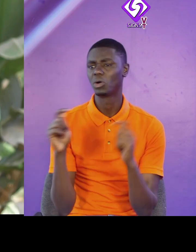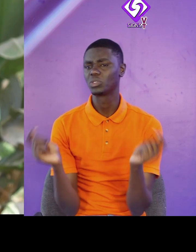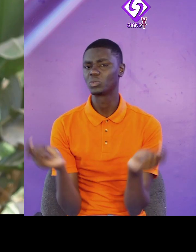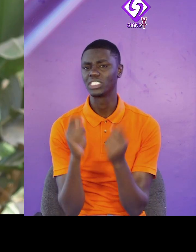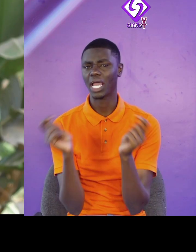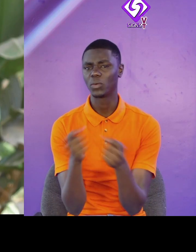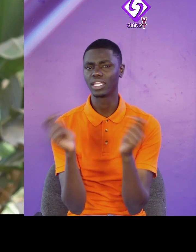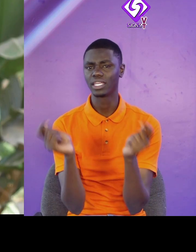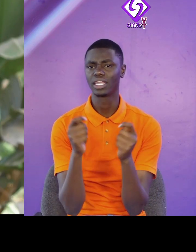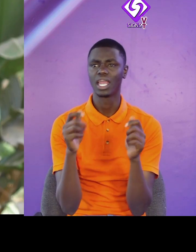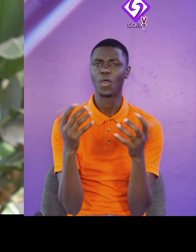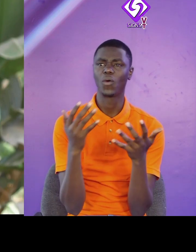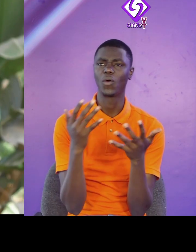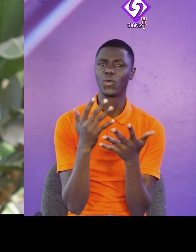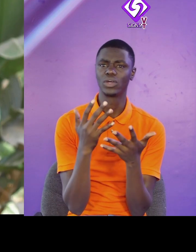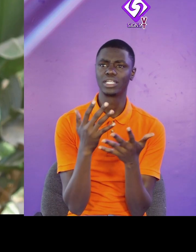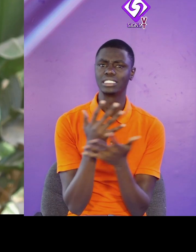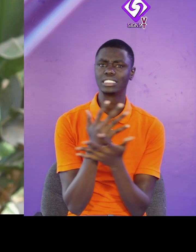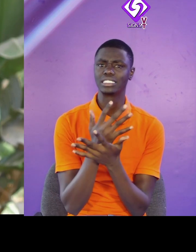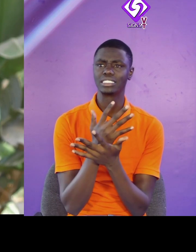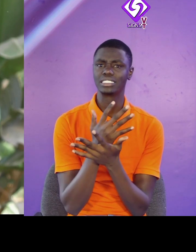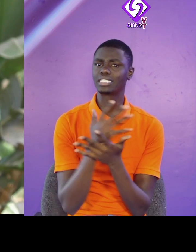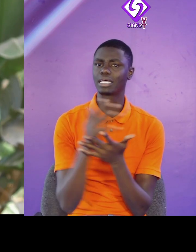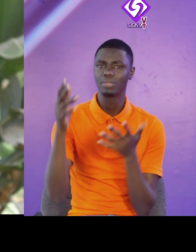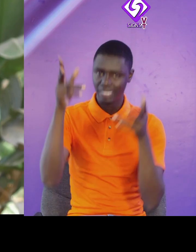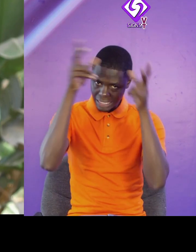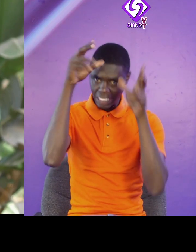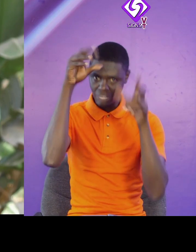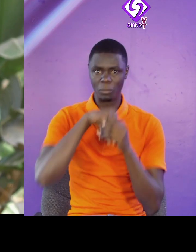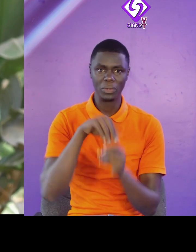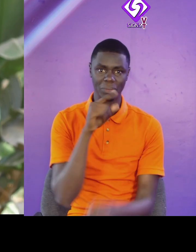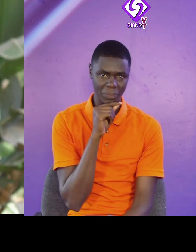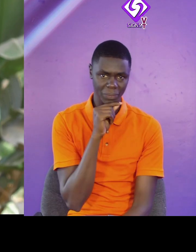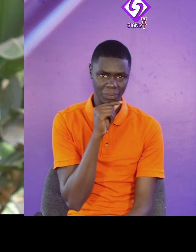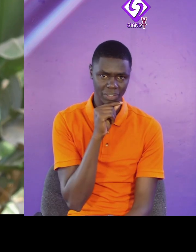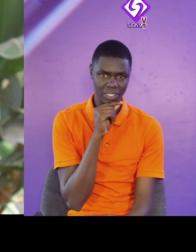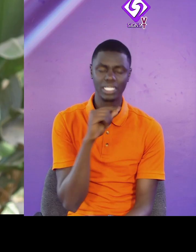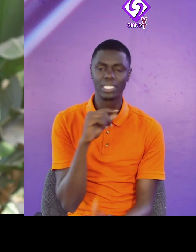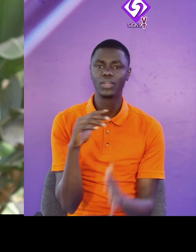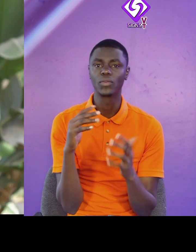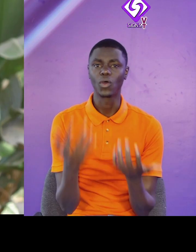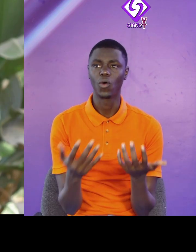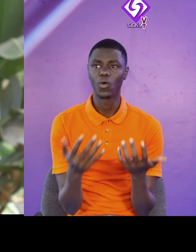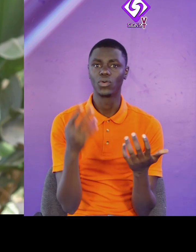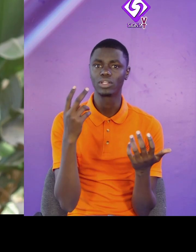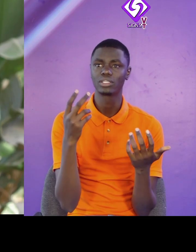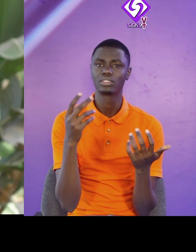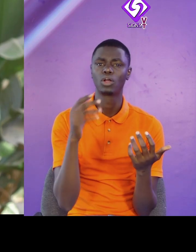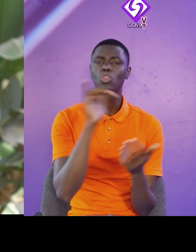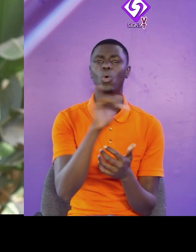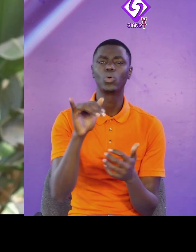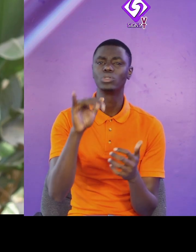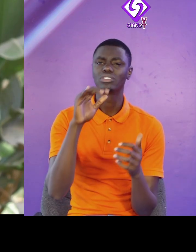that is a possession by a demon, or you see, those kind of concepts